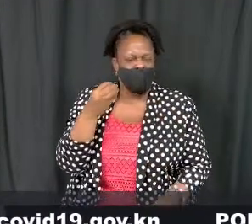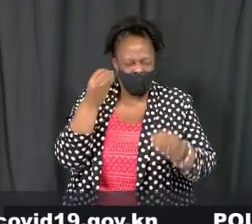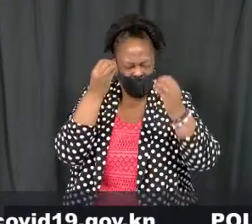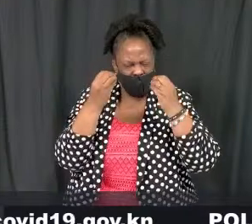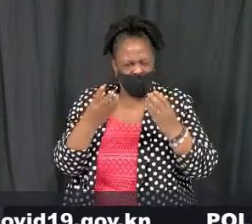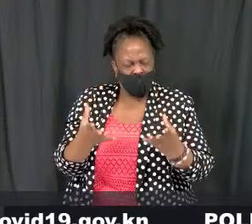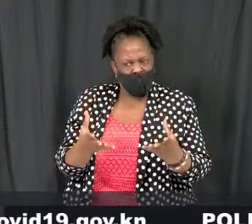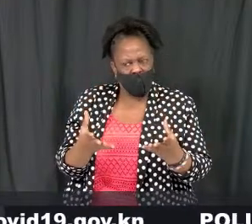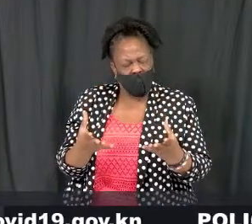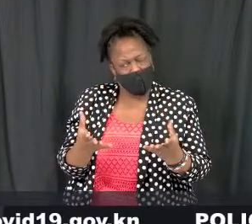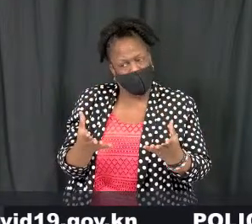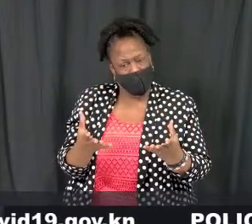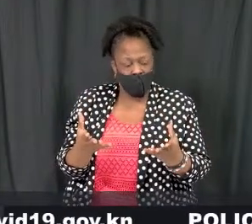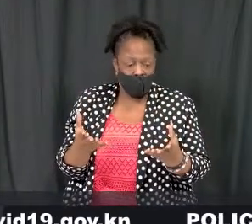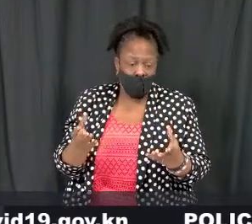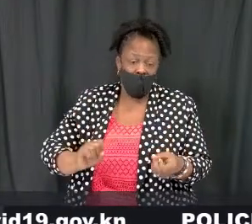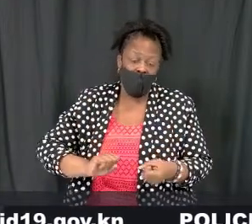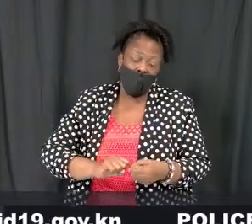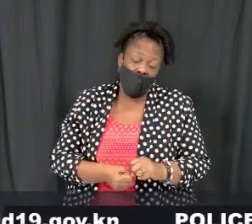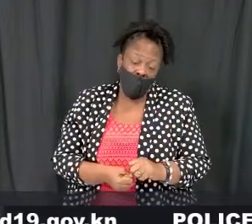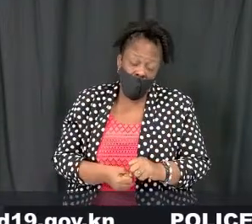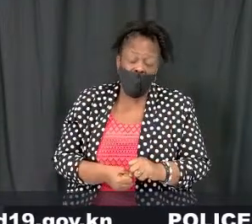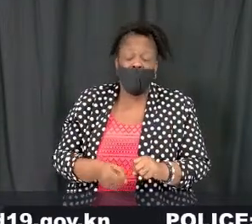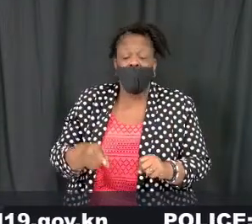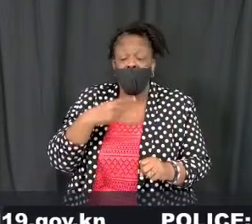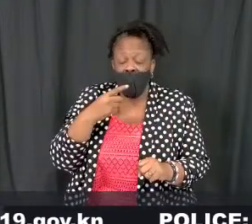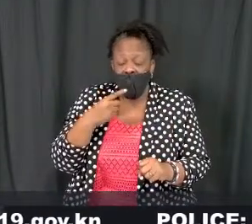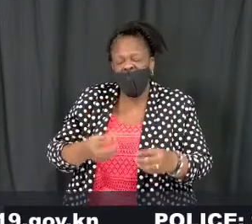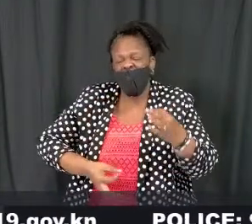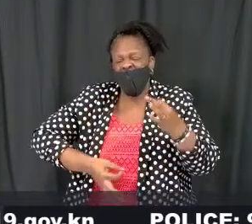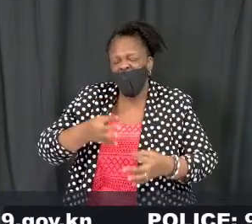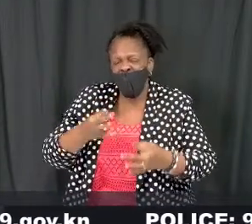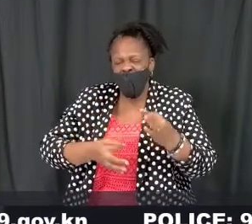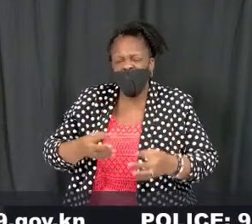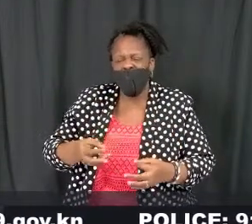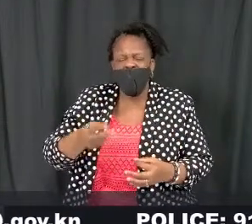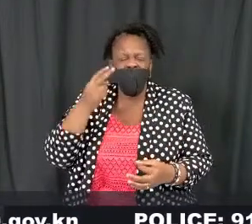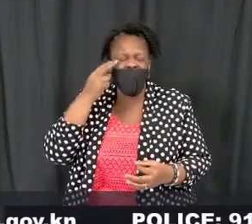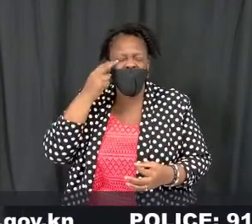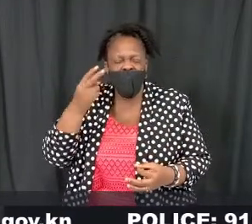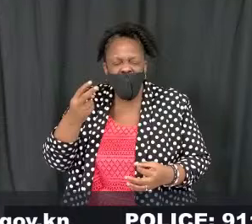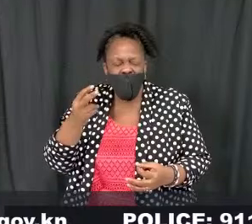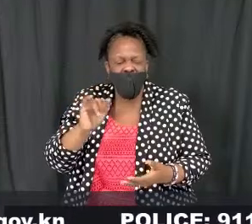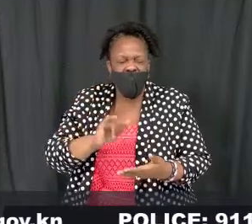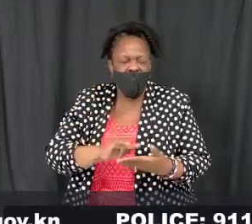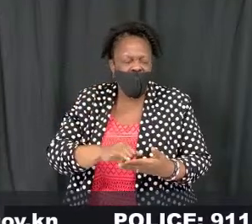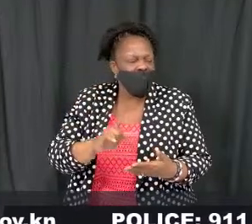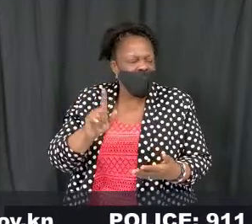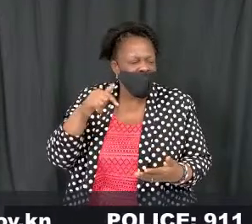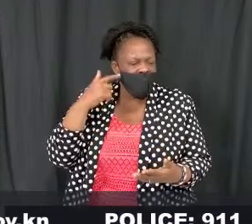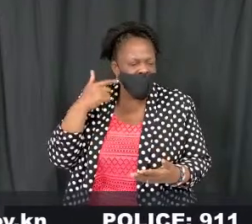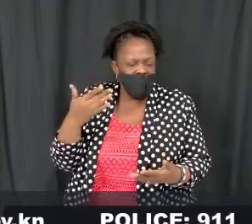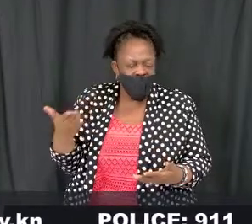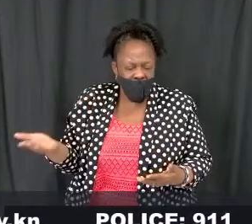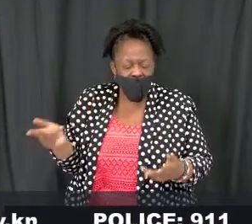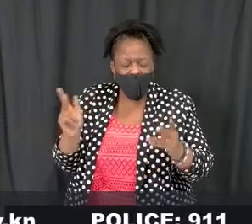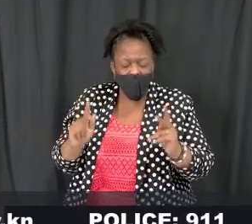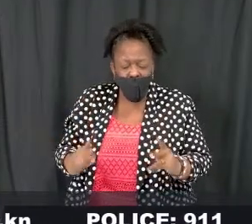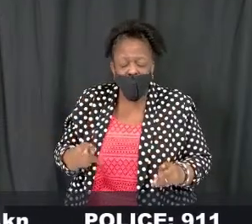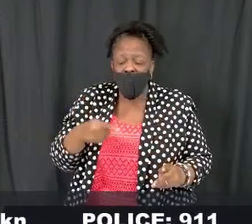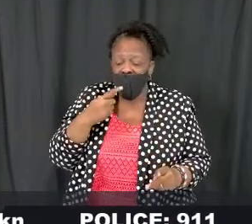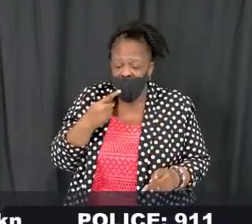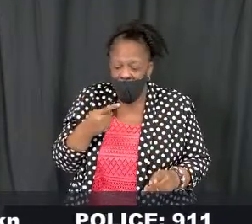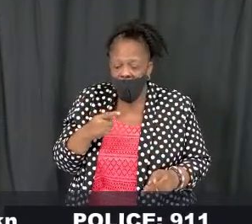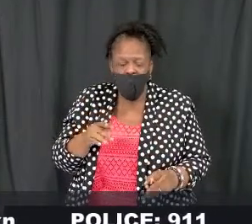must report it to the social media sites. There's a reporting mechanism. And so therefore, we